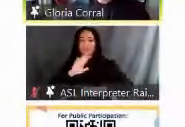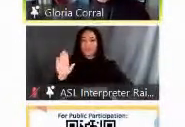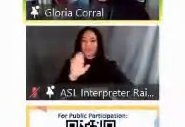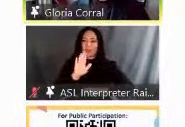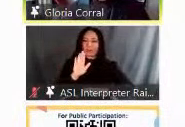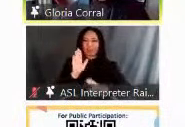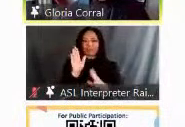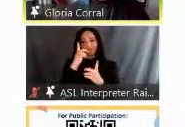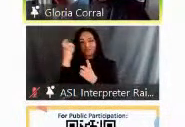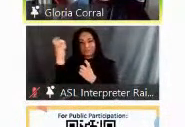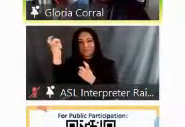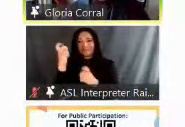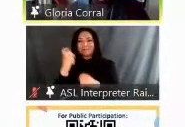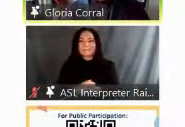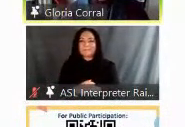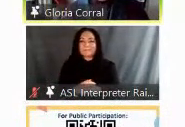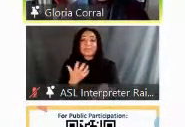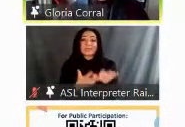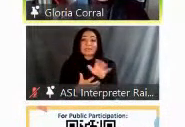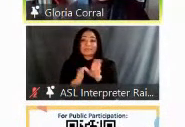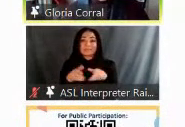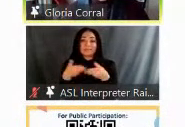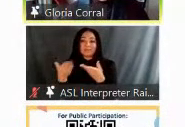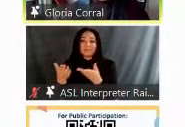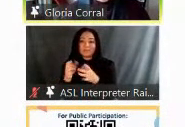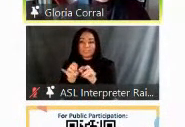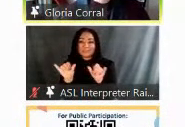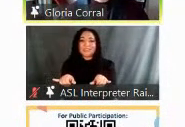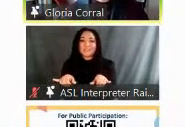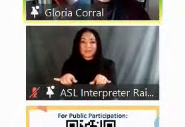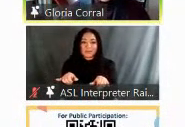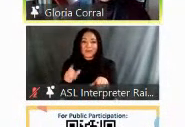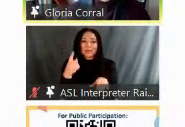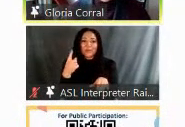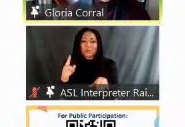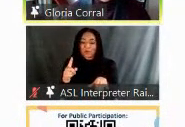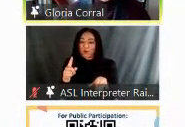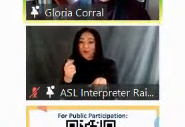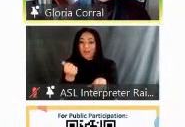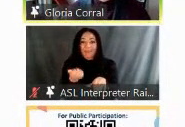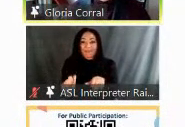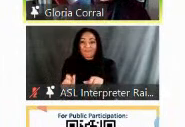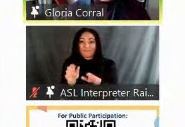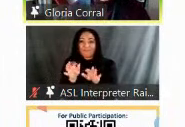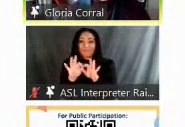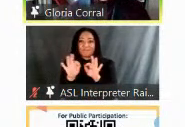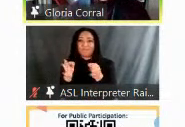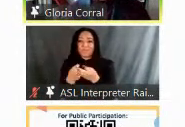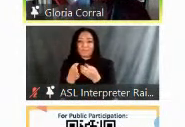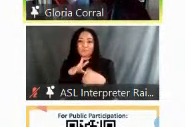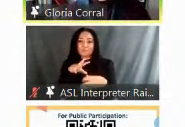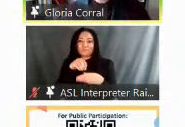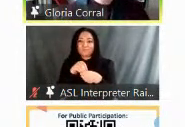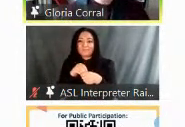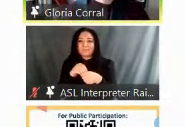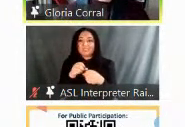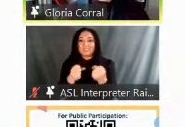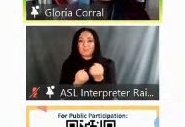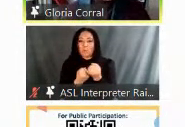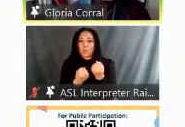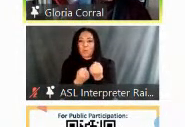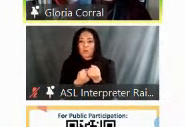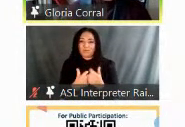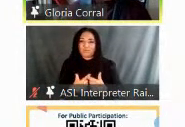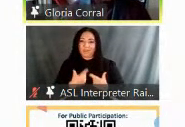that supports every child to achieve their potential and every family to engage and support lifelong learning. Let me now turn